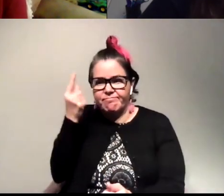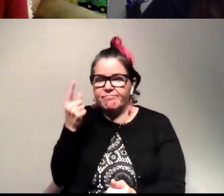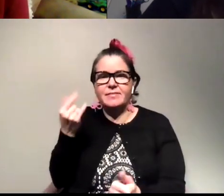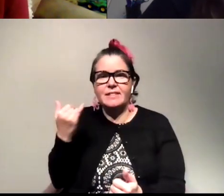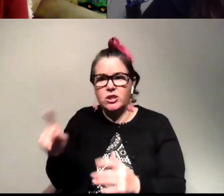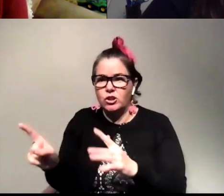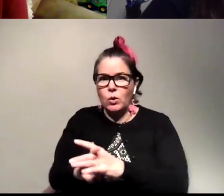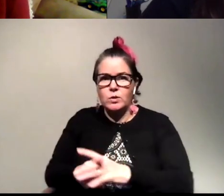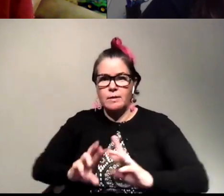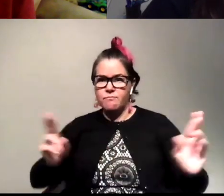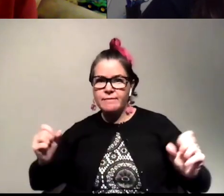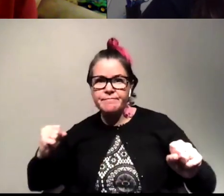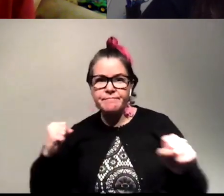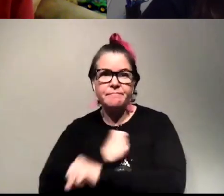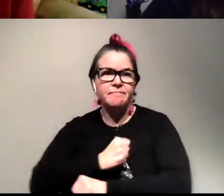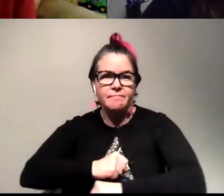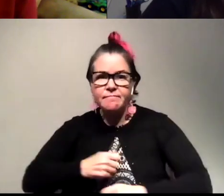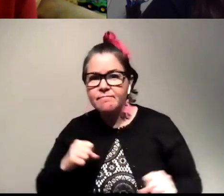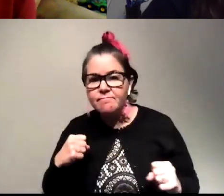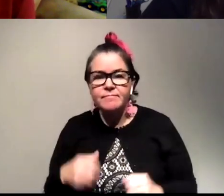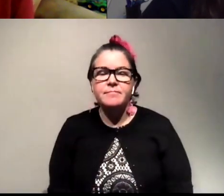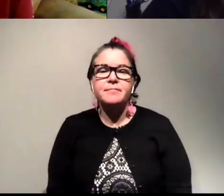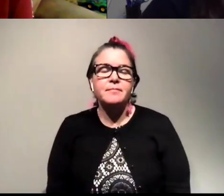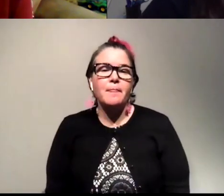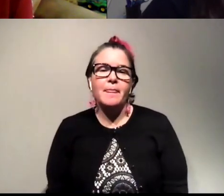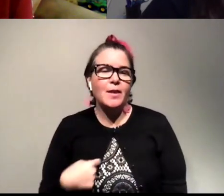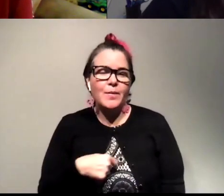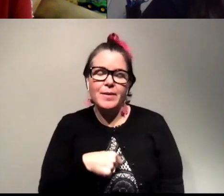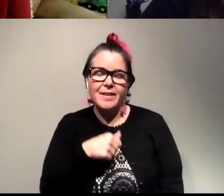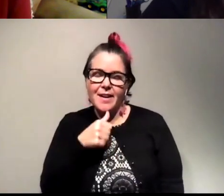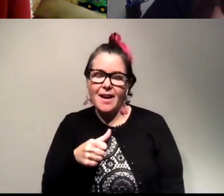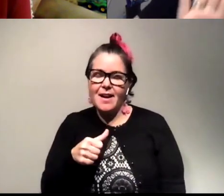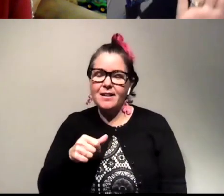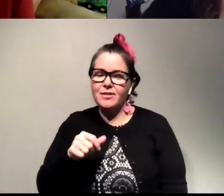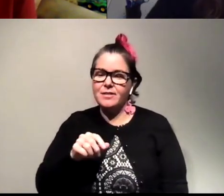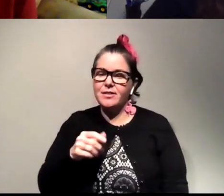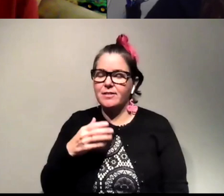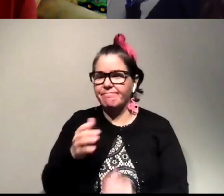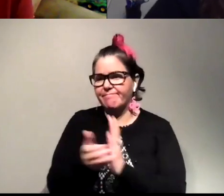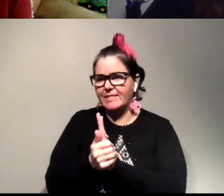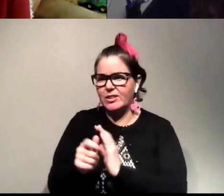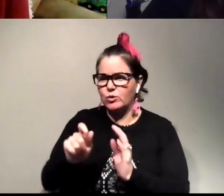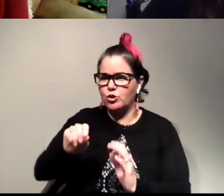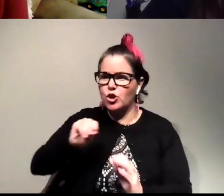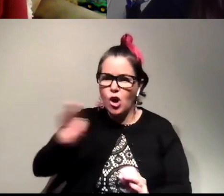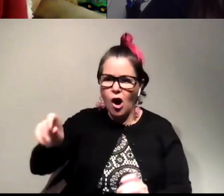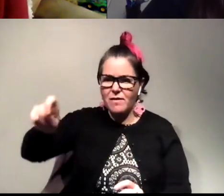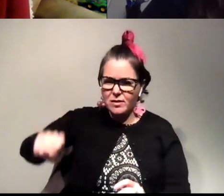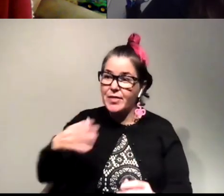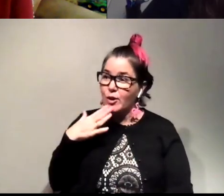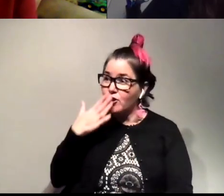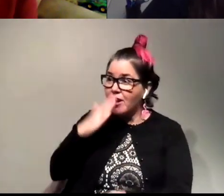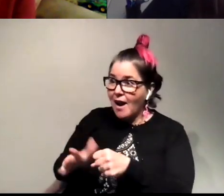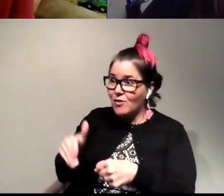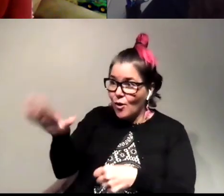up just like raring to go. Right. And we're not that good yet at turning it off, you know, at a point where it's done. Thank you. Go